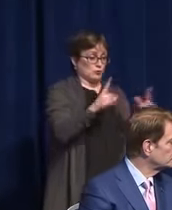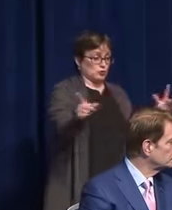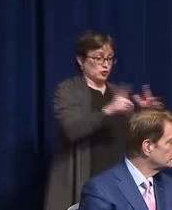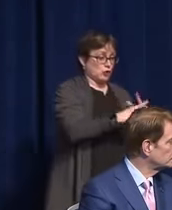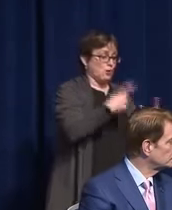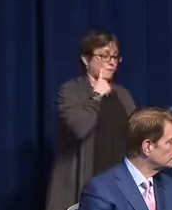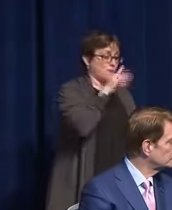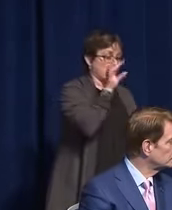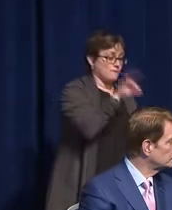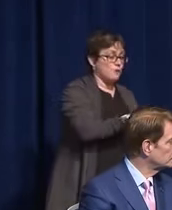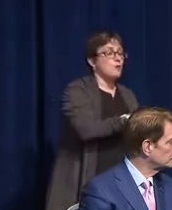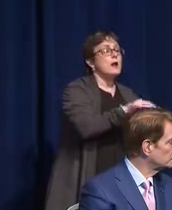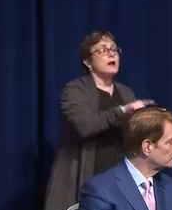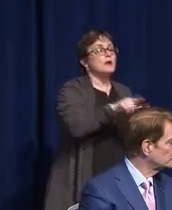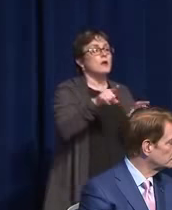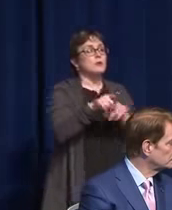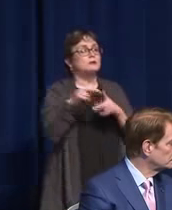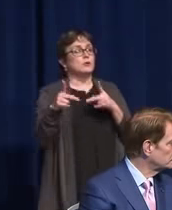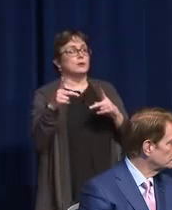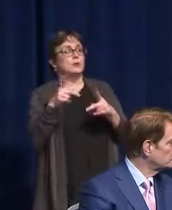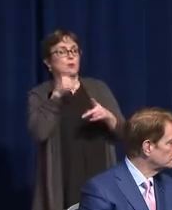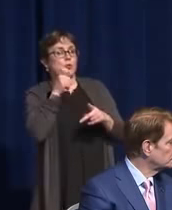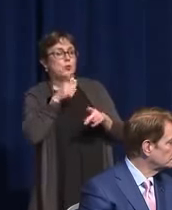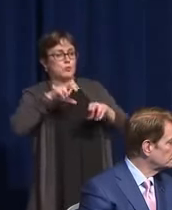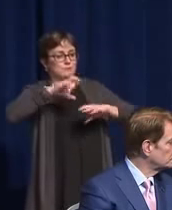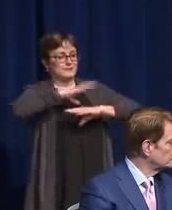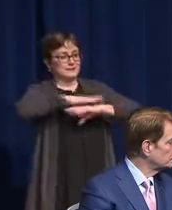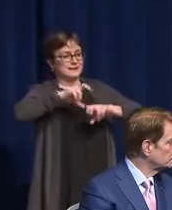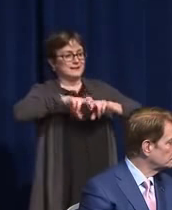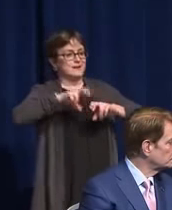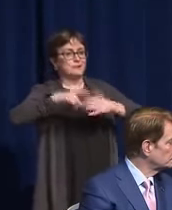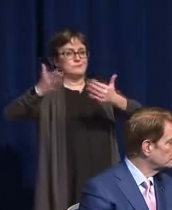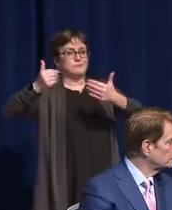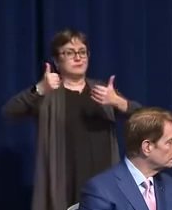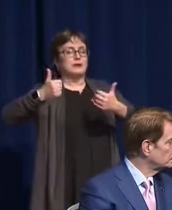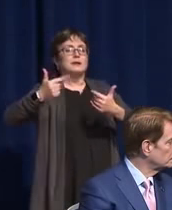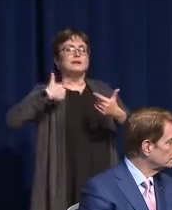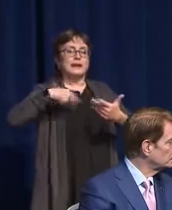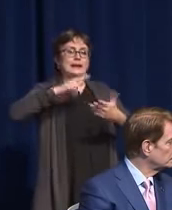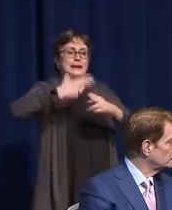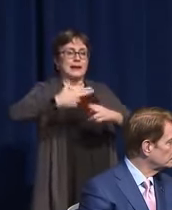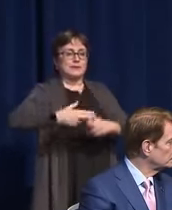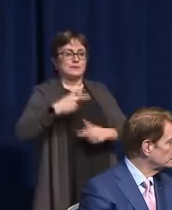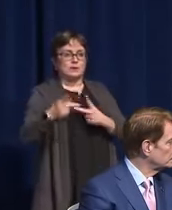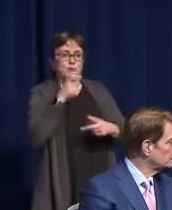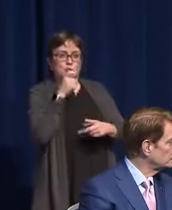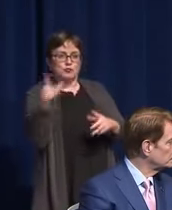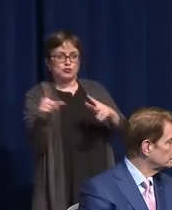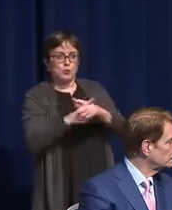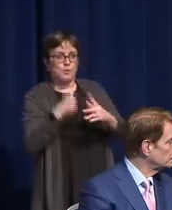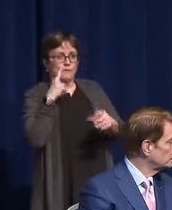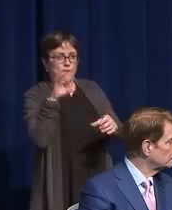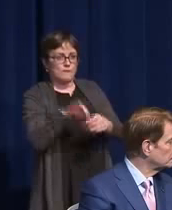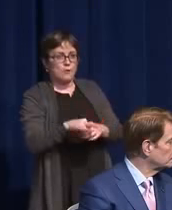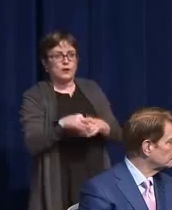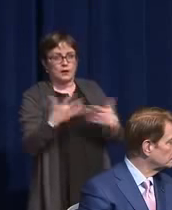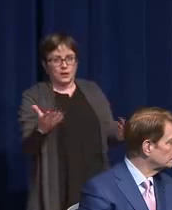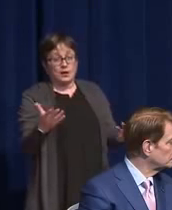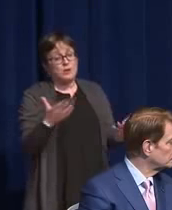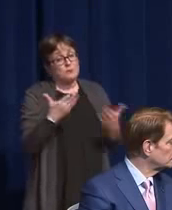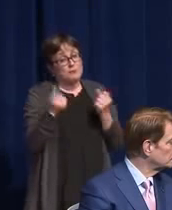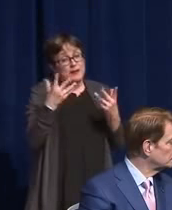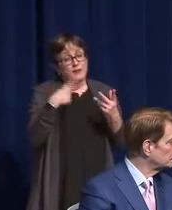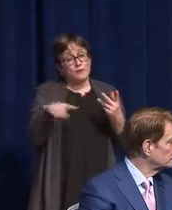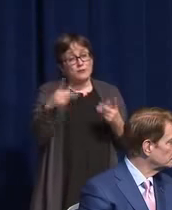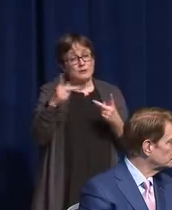workers, many of whom are over the age of 60. We are fortunate in New Jersey to